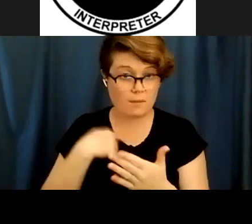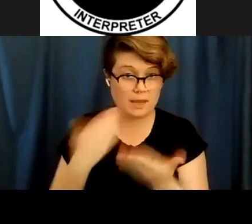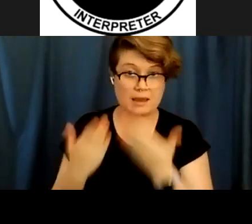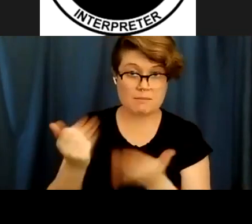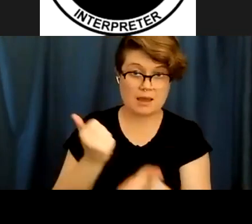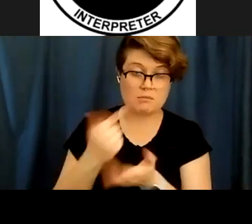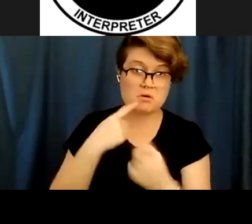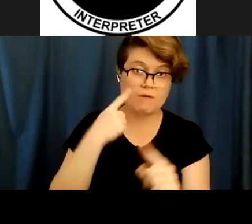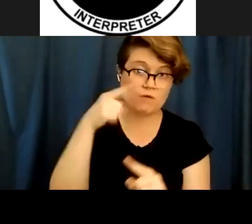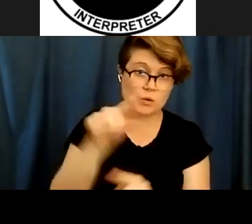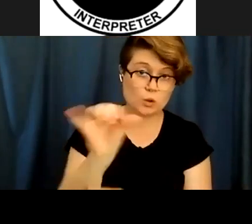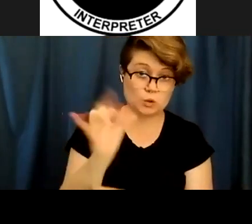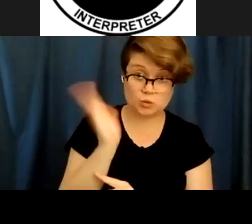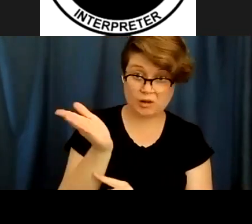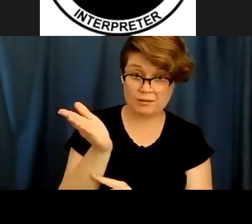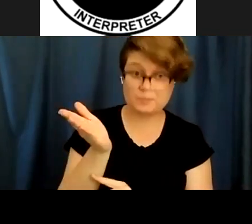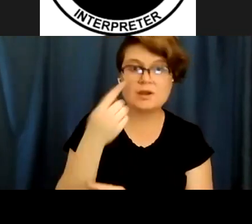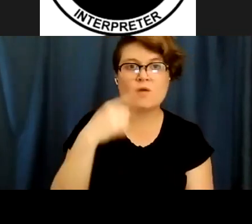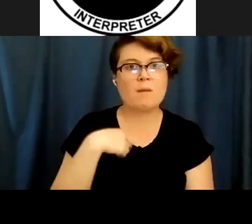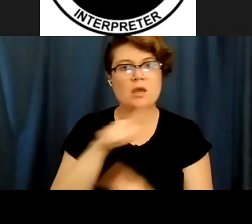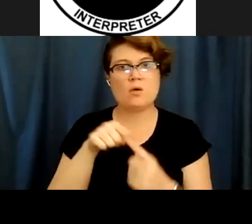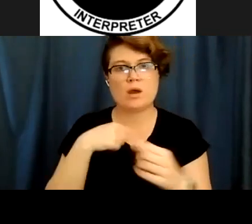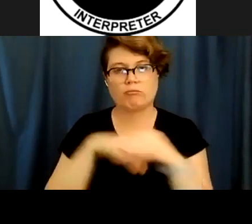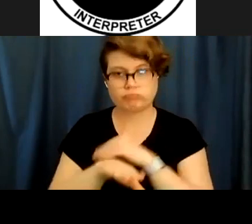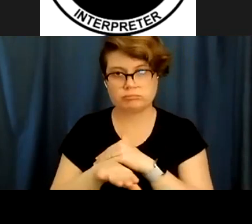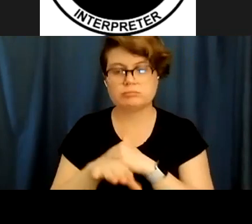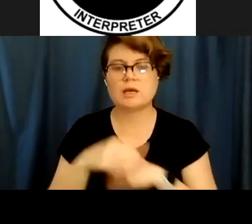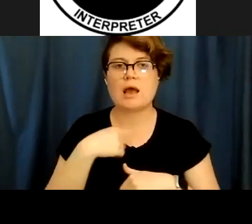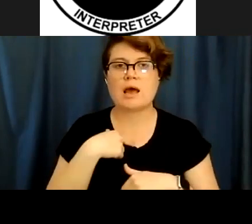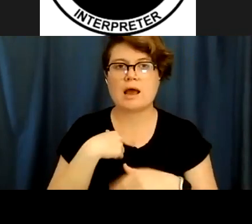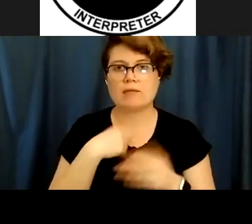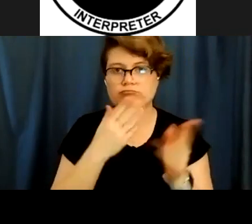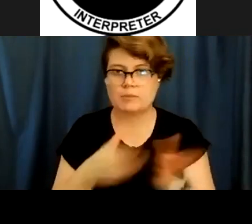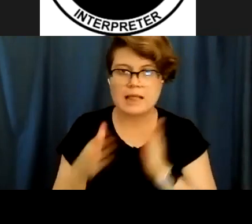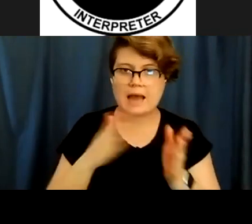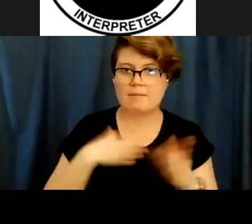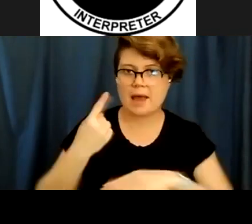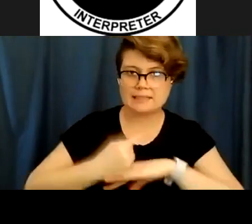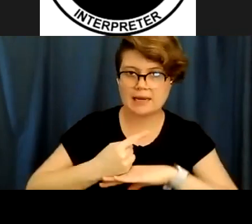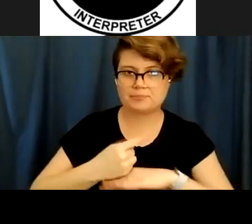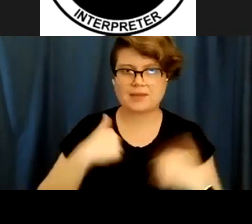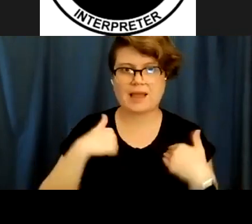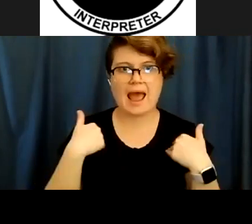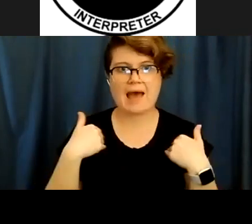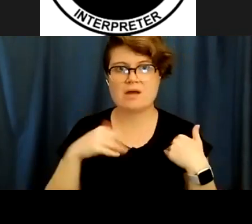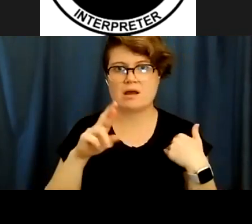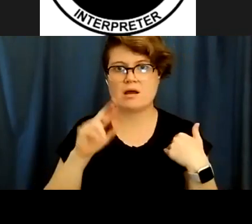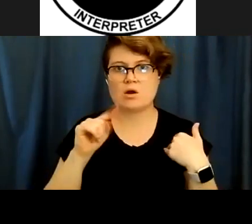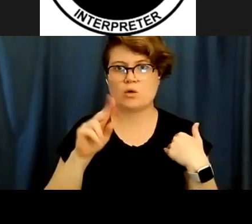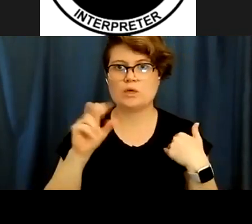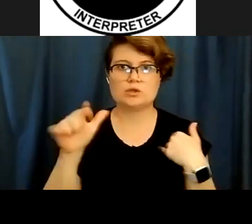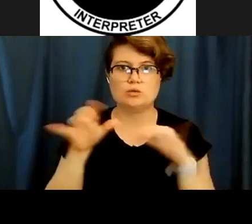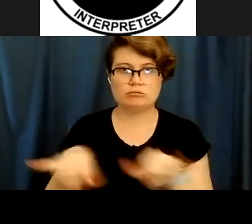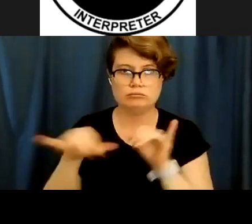you. So for me, when I'm logging on and kind of preparing for my day, I have a little ritual that really helps me settle into